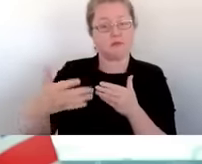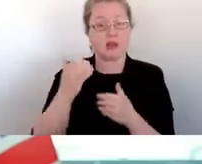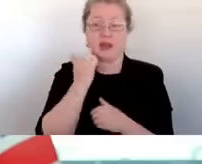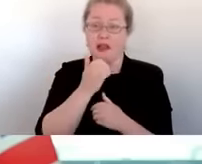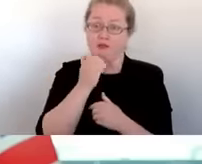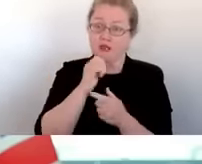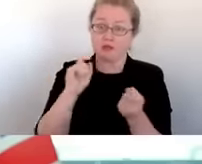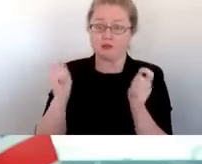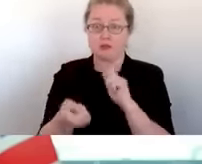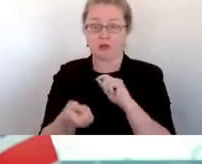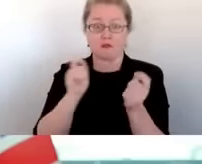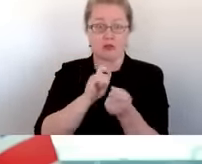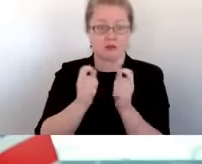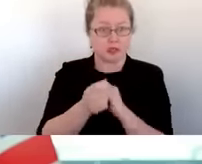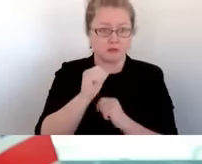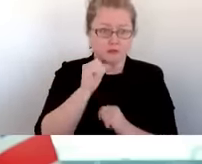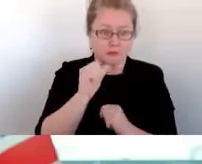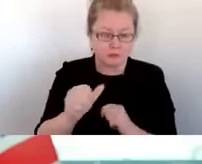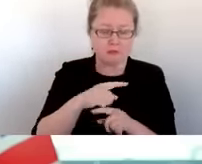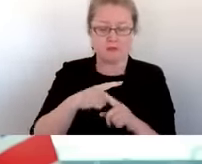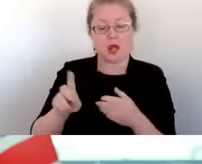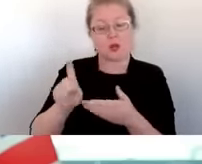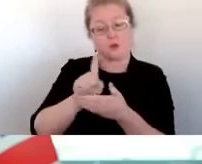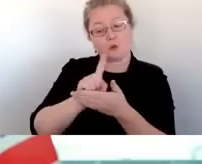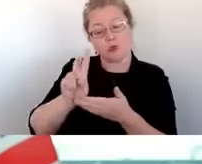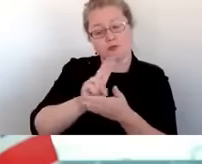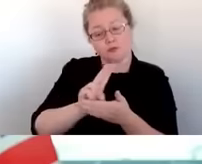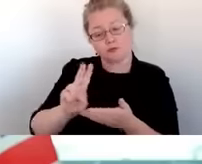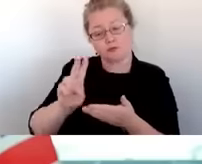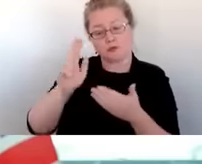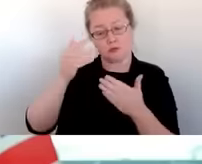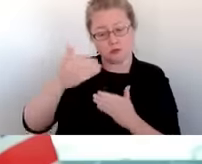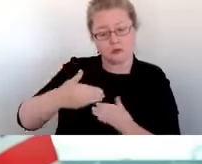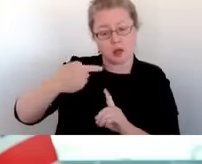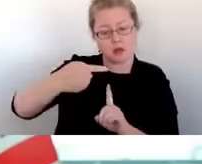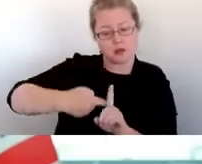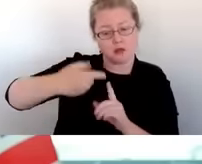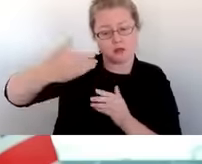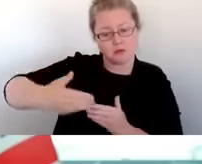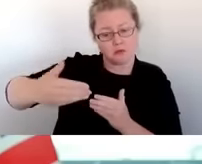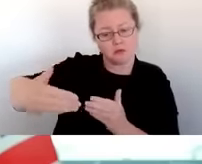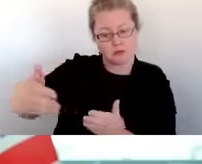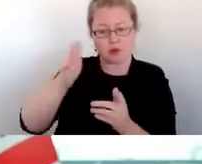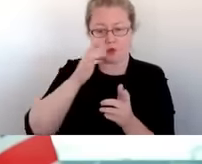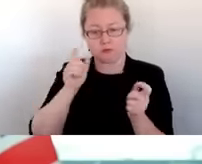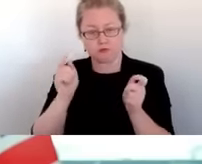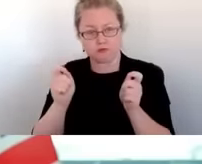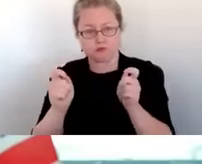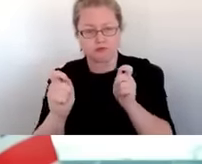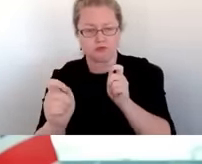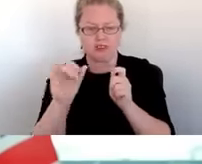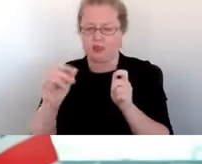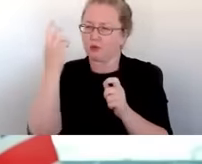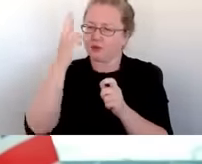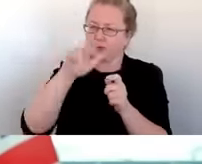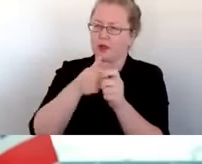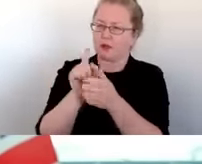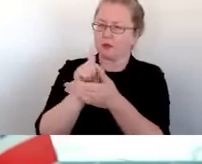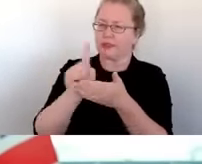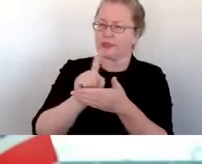on a day-to-day basis, but they do change over weeks and months, and that's why we provide the weekly information that we have been